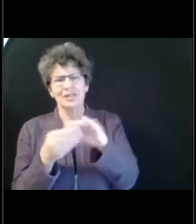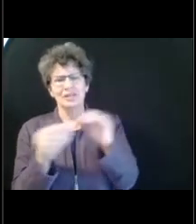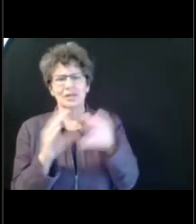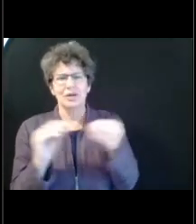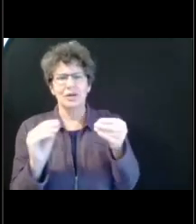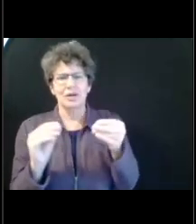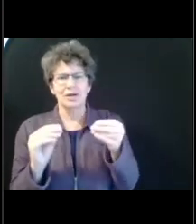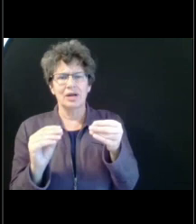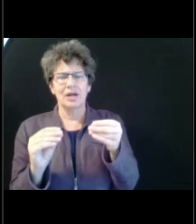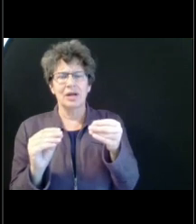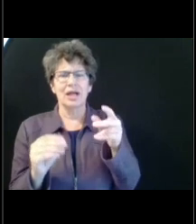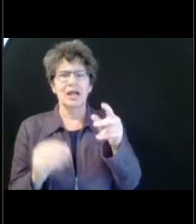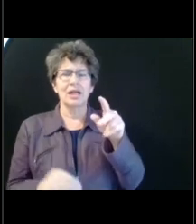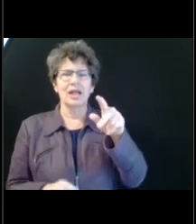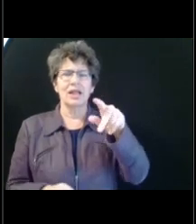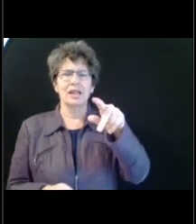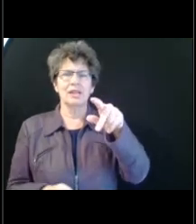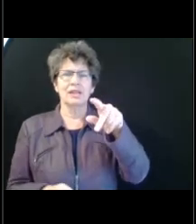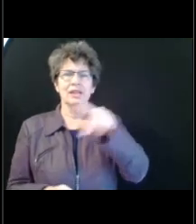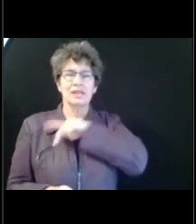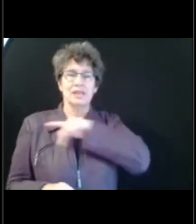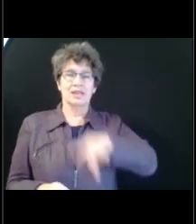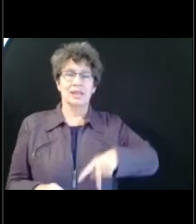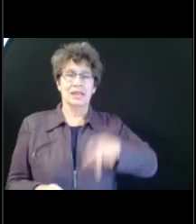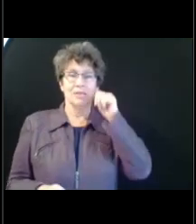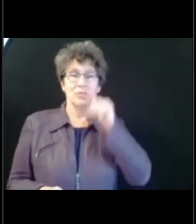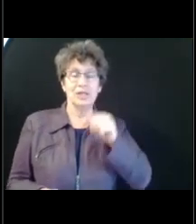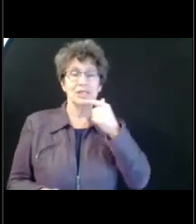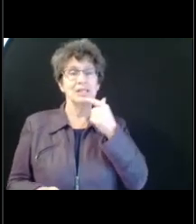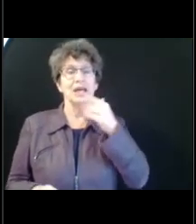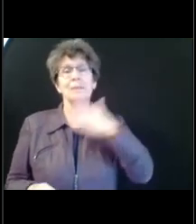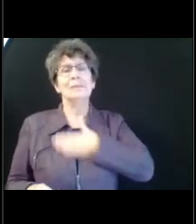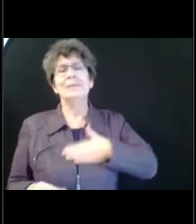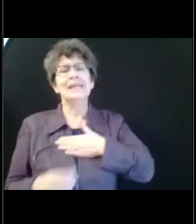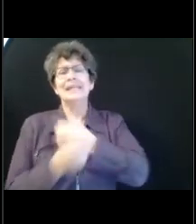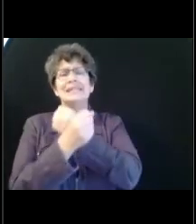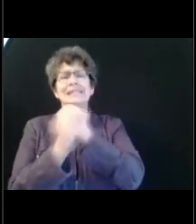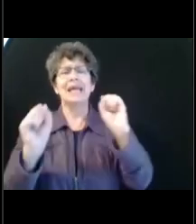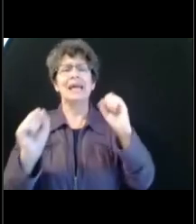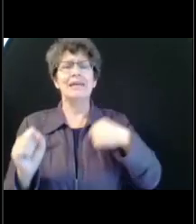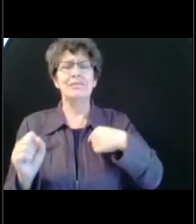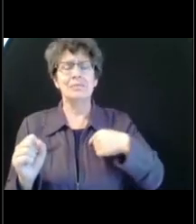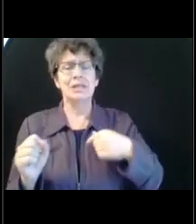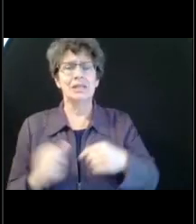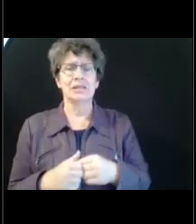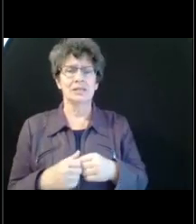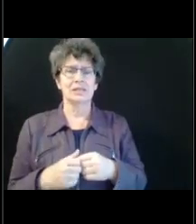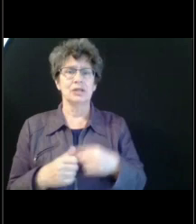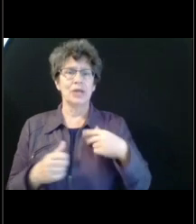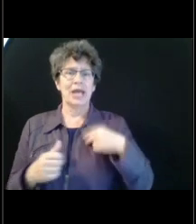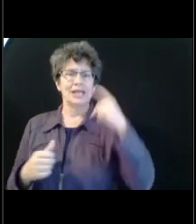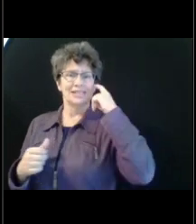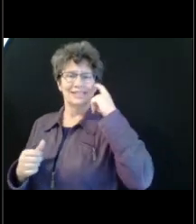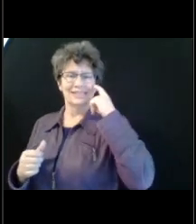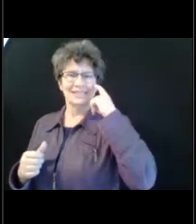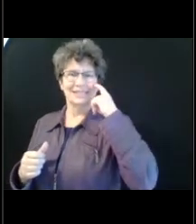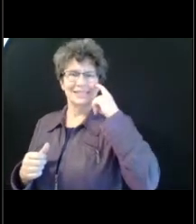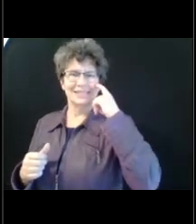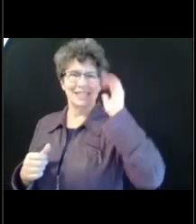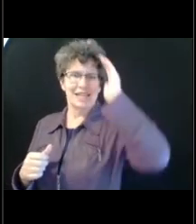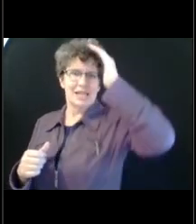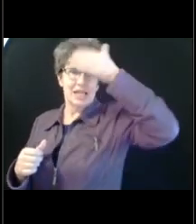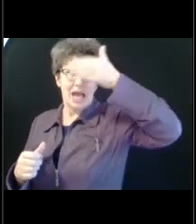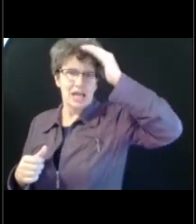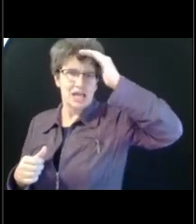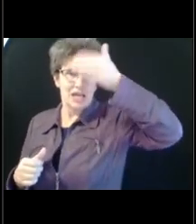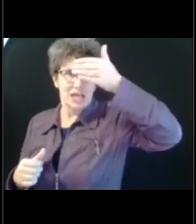is asking to be saved. There is a knight in shining armor about to slay the dragon. It's not the knight in shining